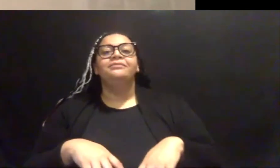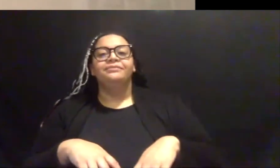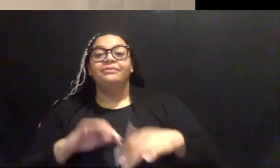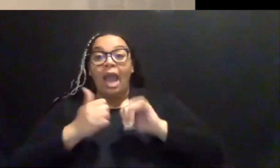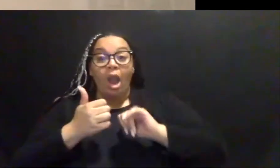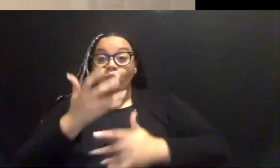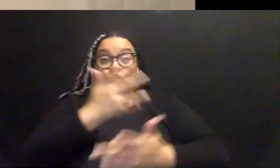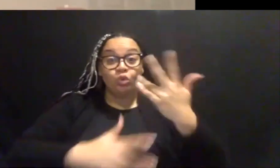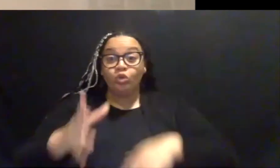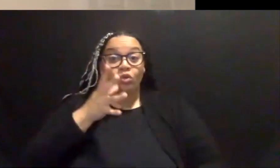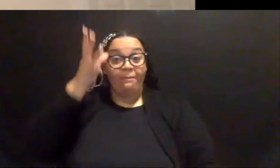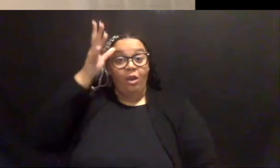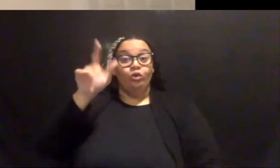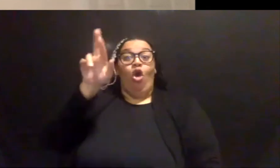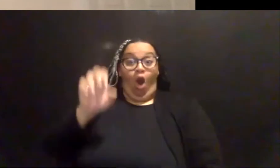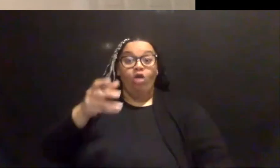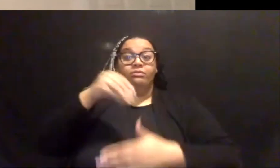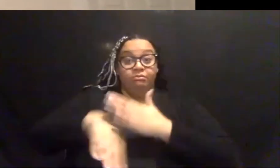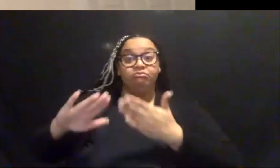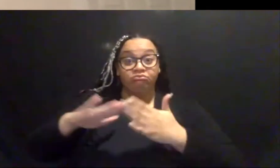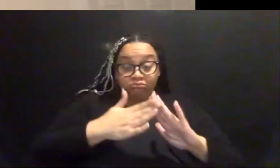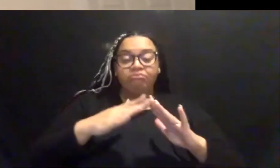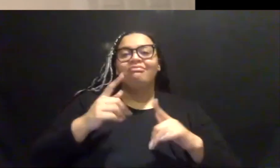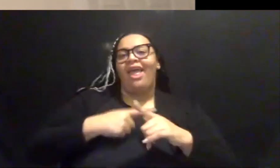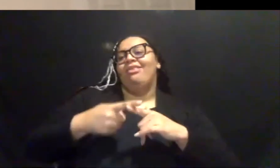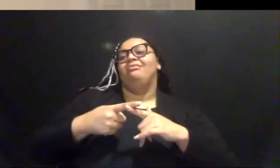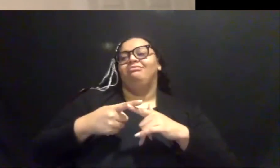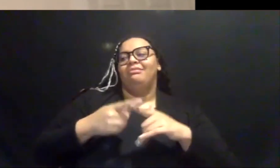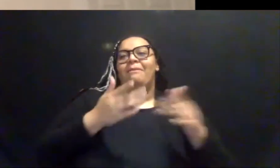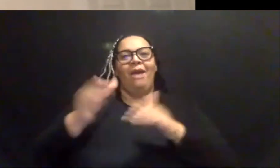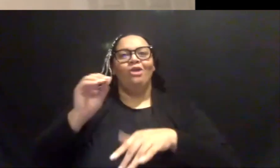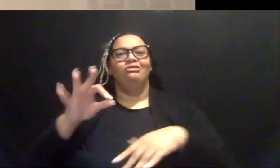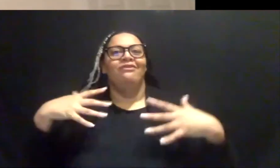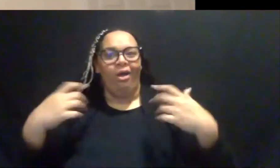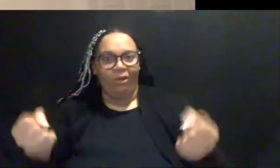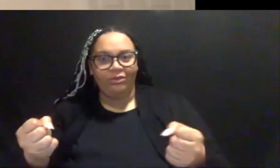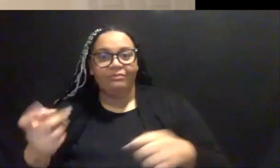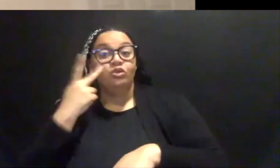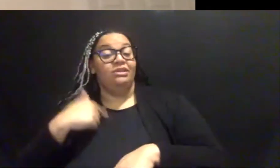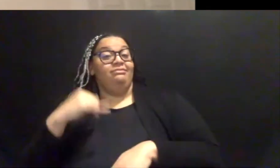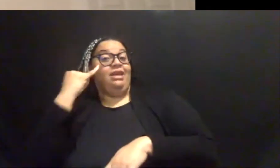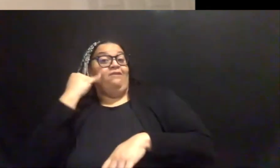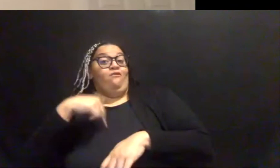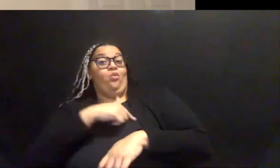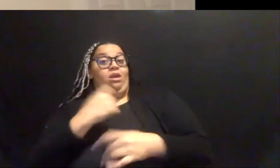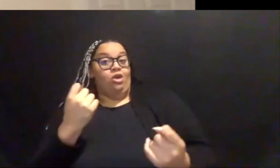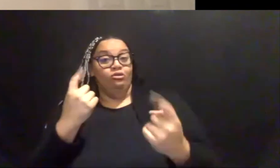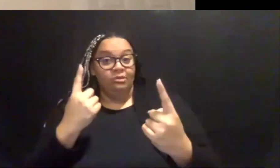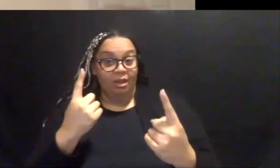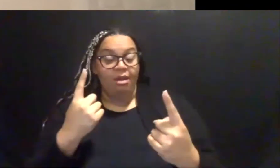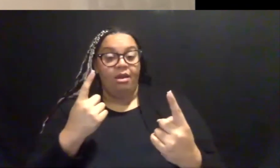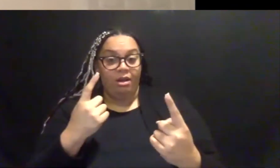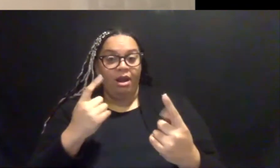their parents are, and then long-term patterns of health, to see if we can understand, you know,